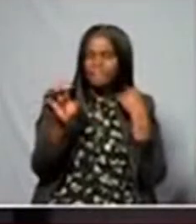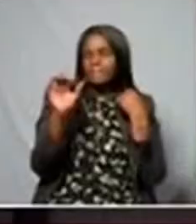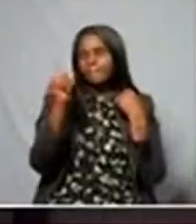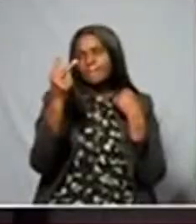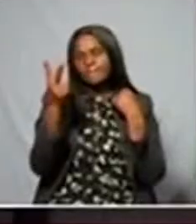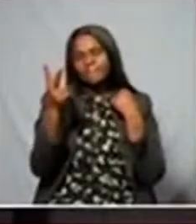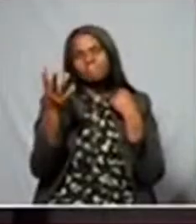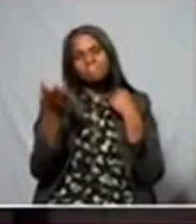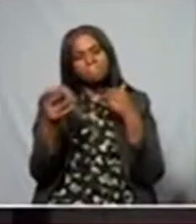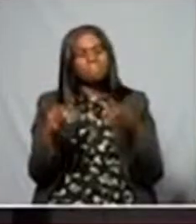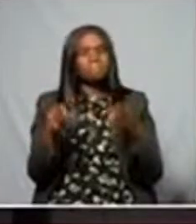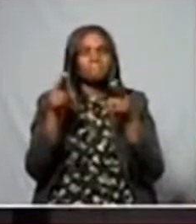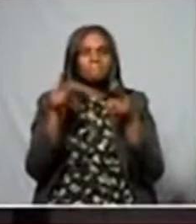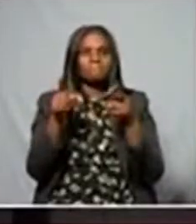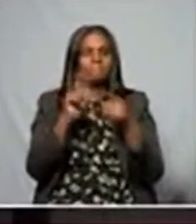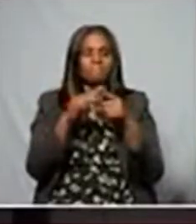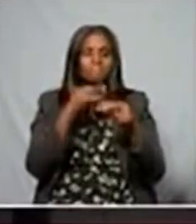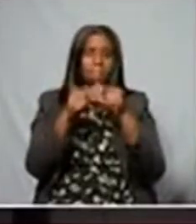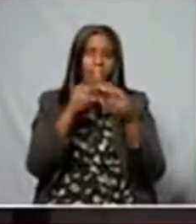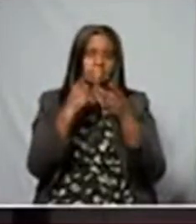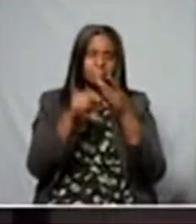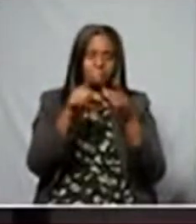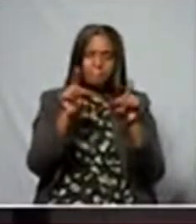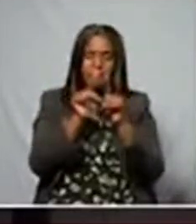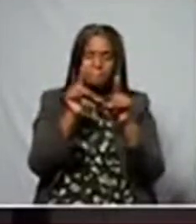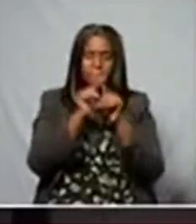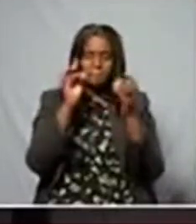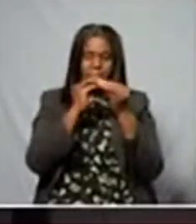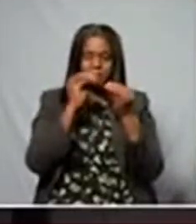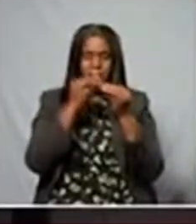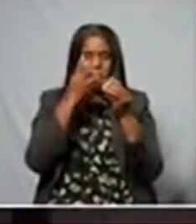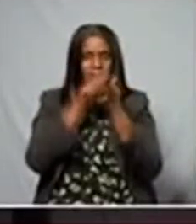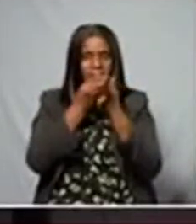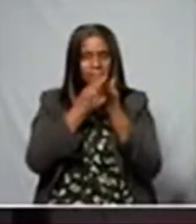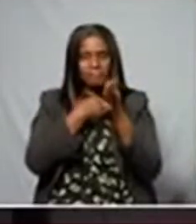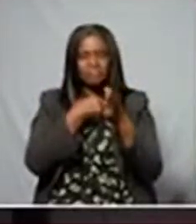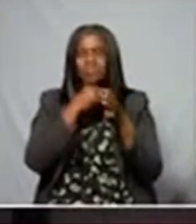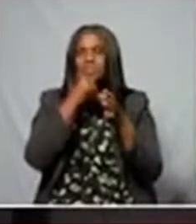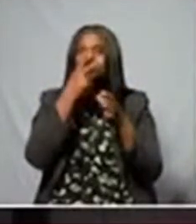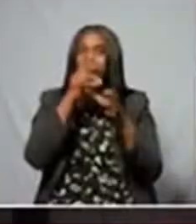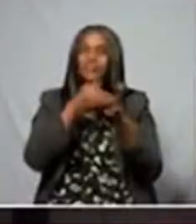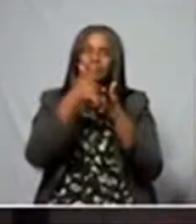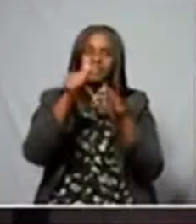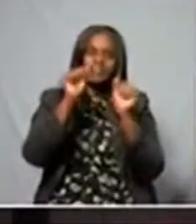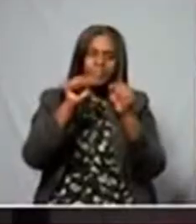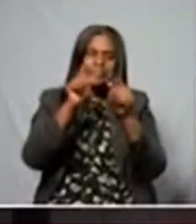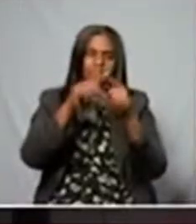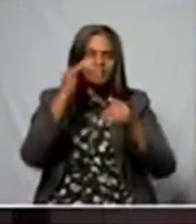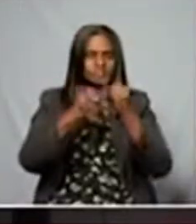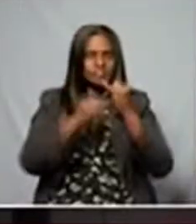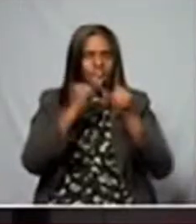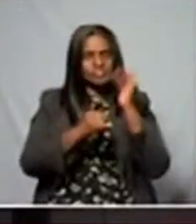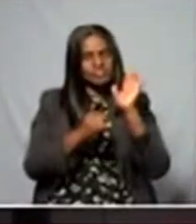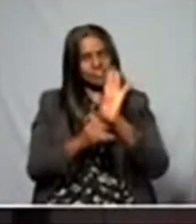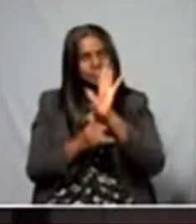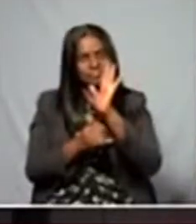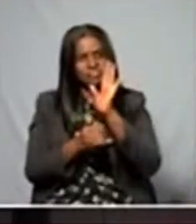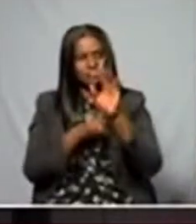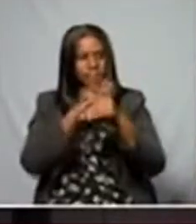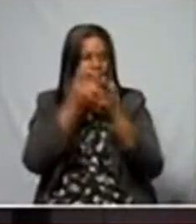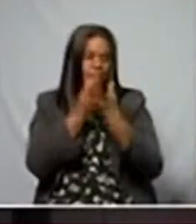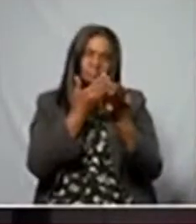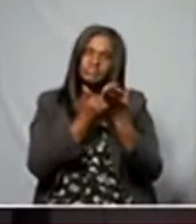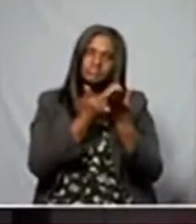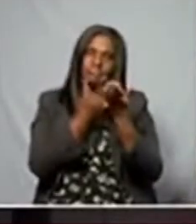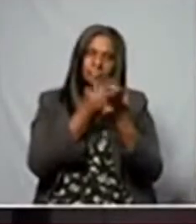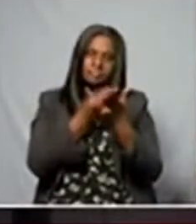for quarter 1, then meaning you still have a lot of money, and I don't see how you'll be able to finish all this money